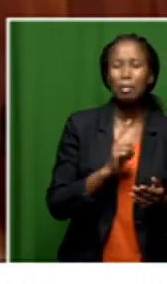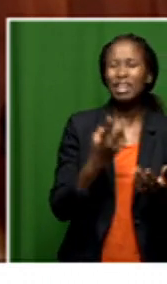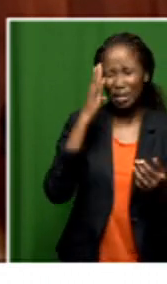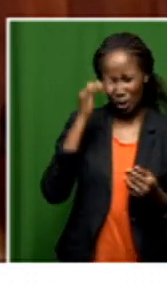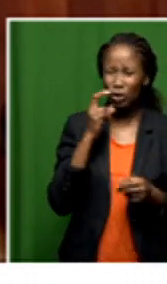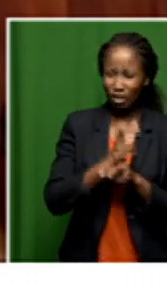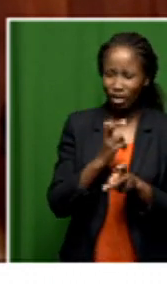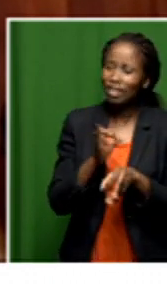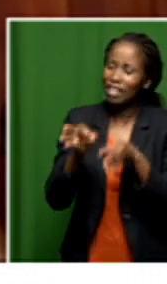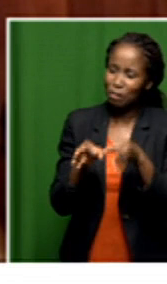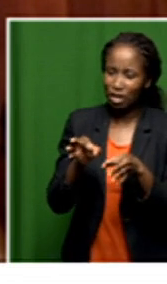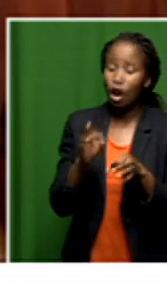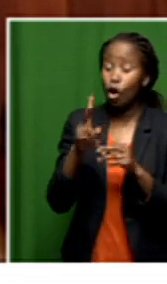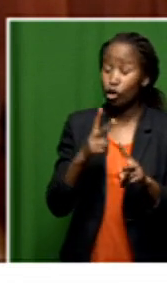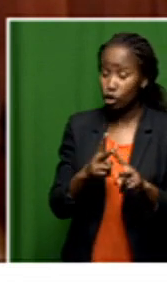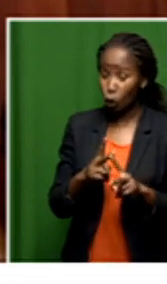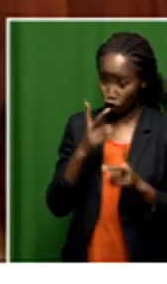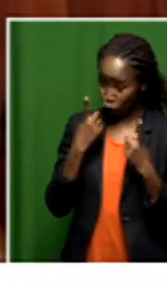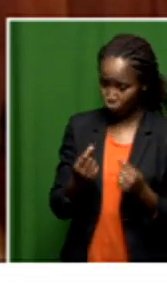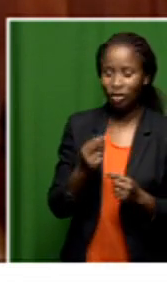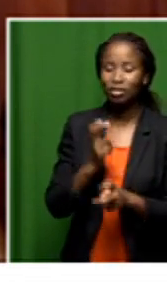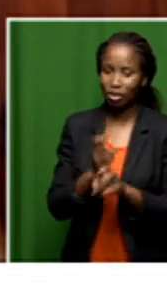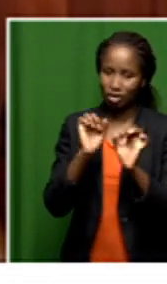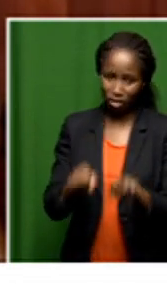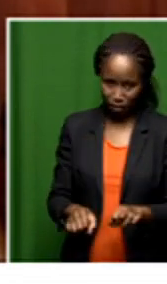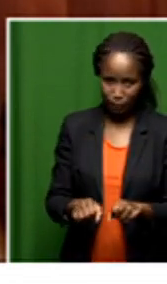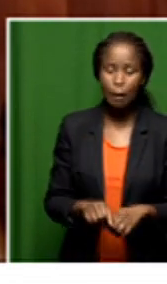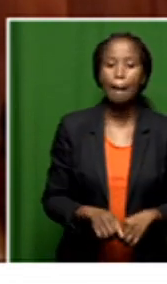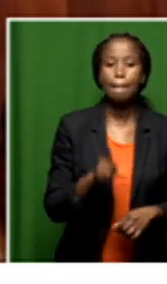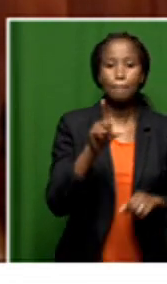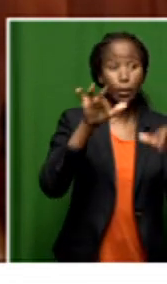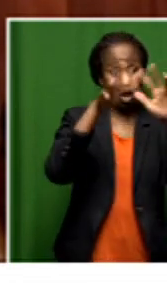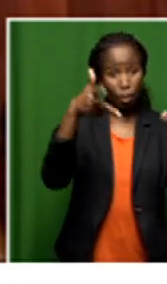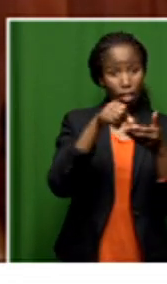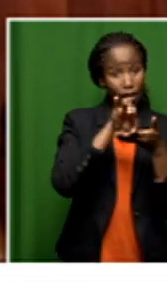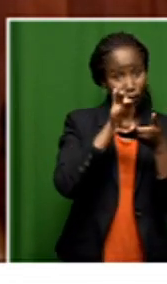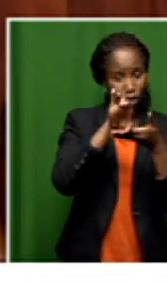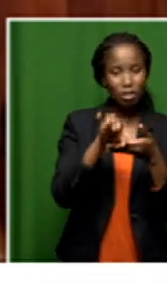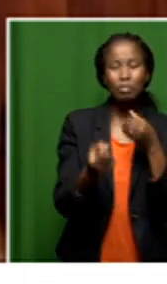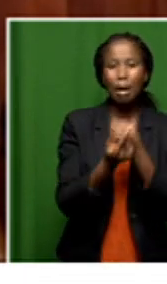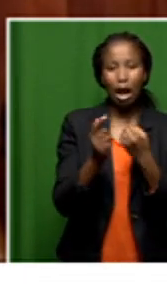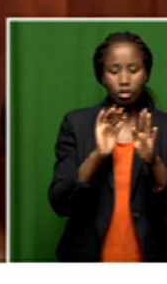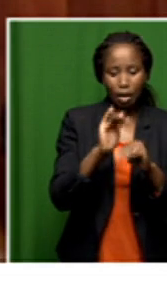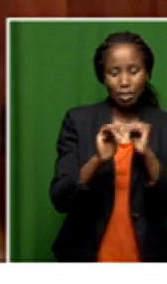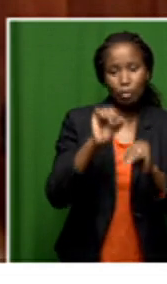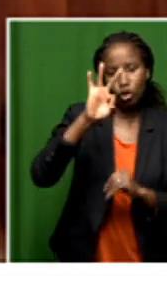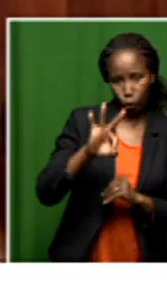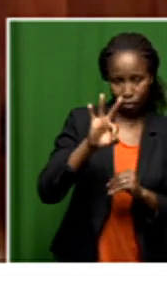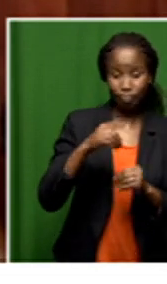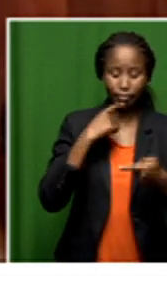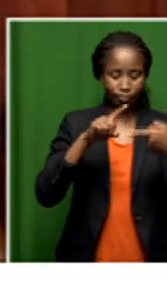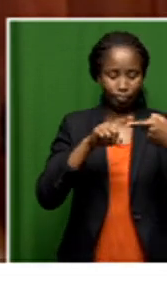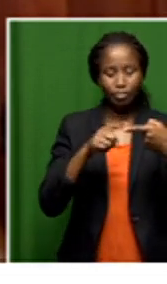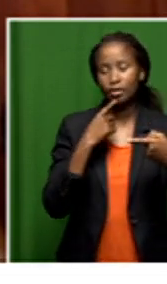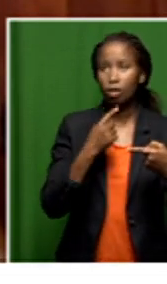know it's quite difficult to do. And global investing goes to the third step, which is to say, when you build up